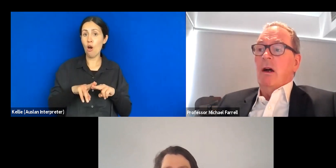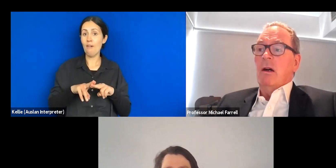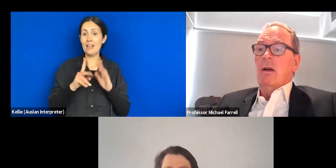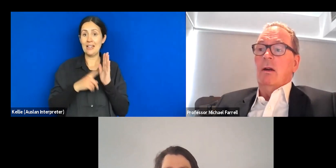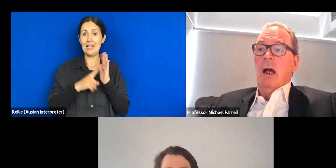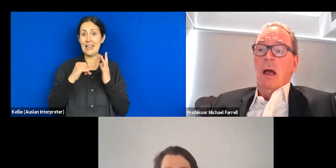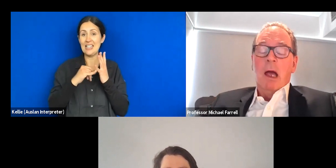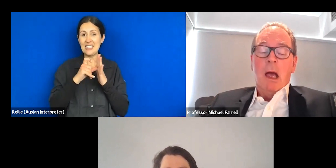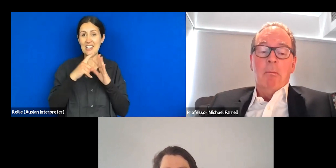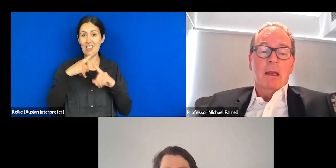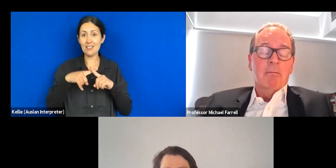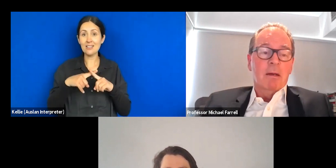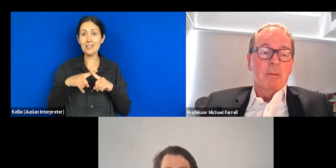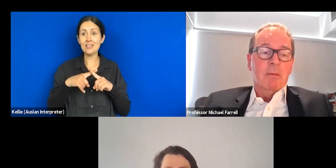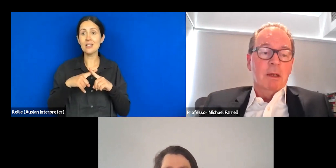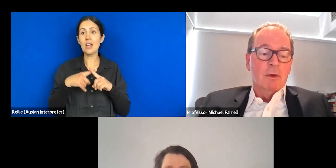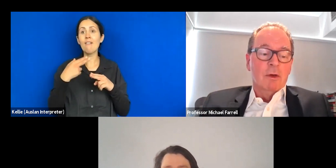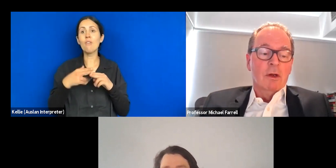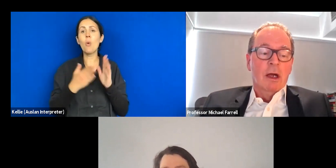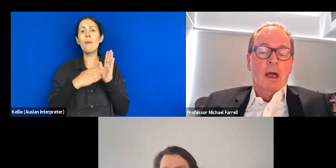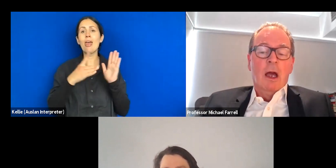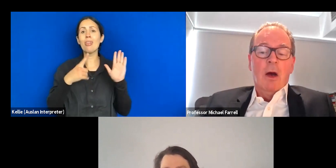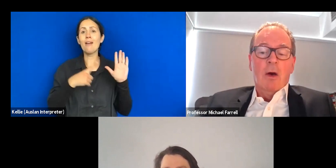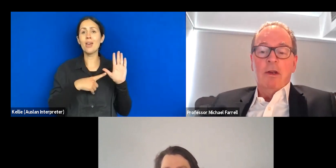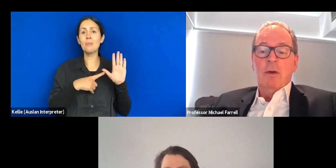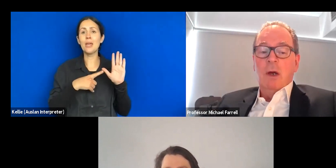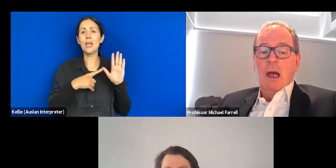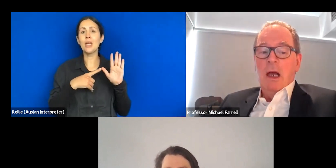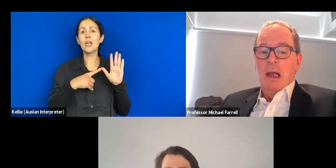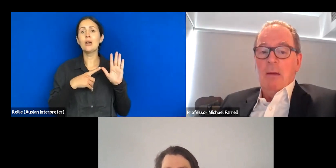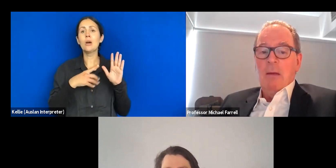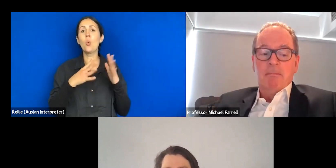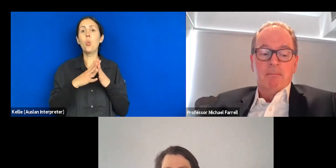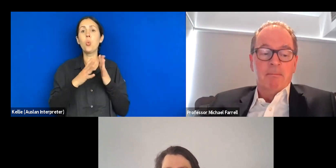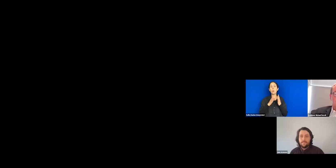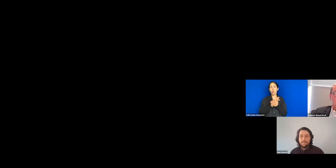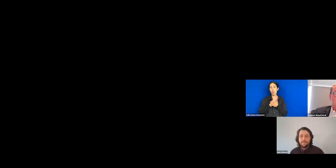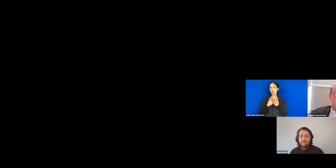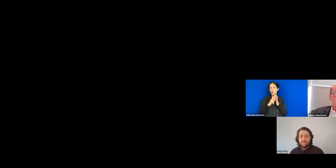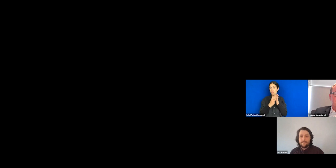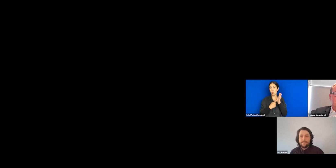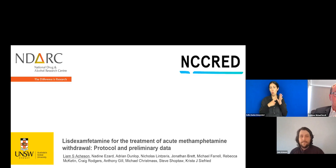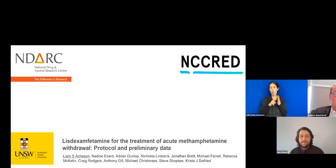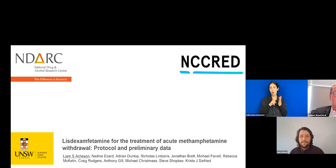Lisdex for a methamphetamine withdrawal. Over to you, Liam.